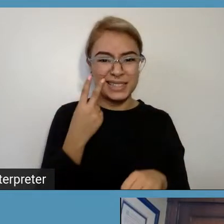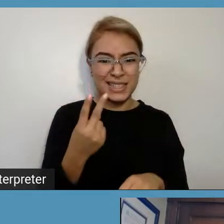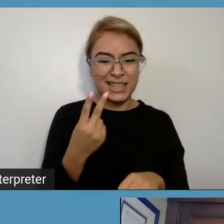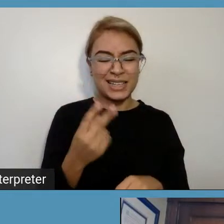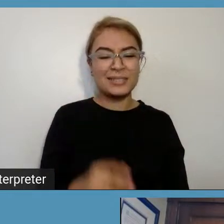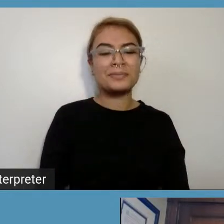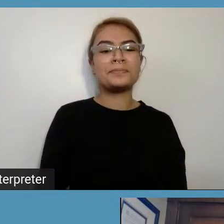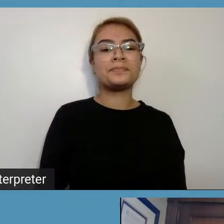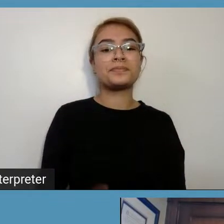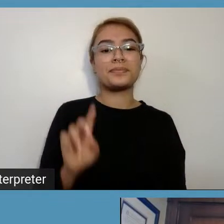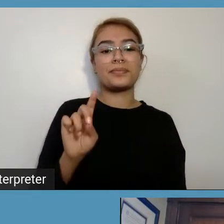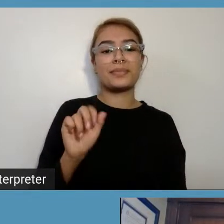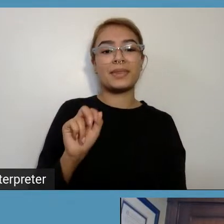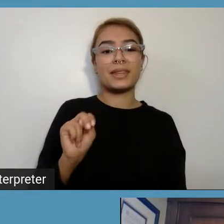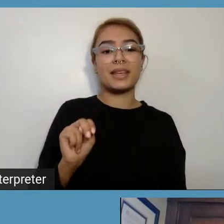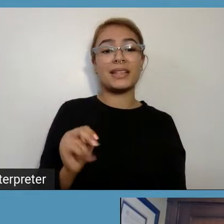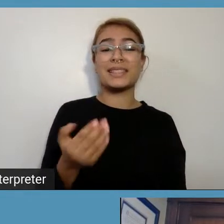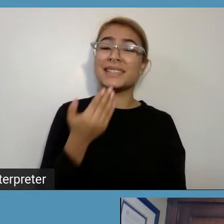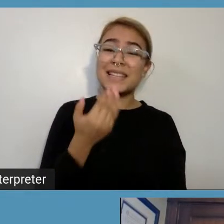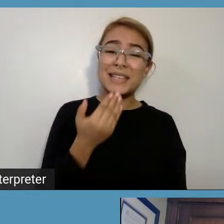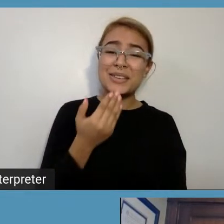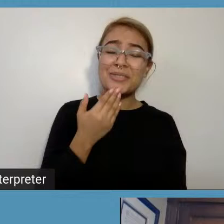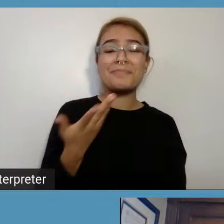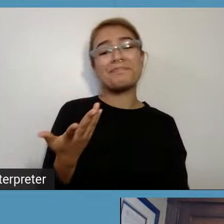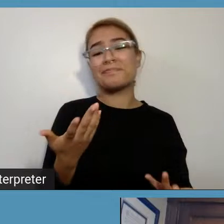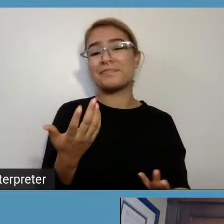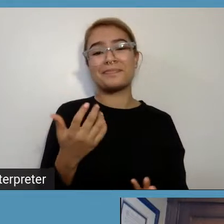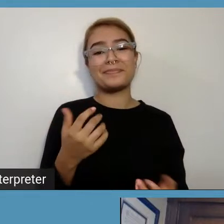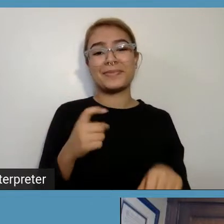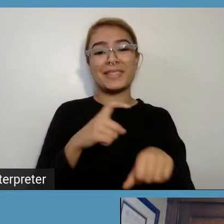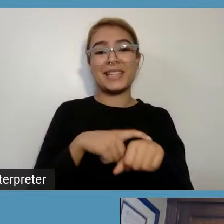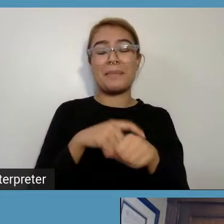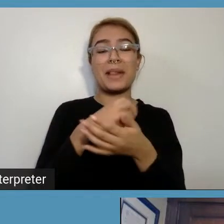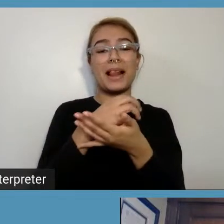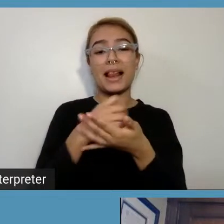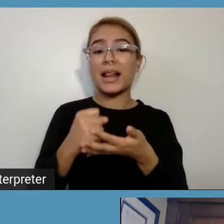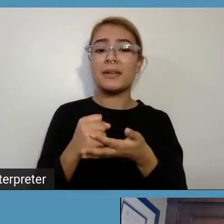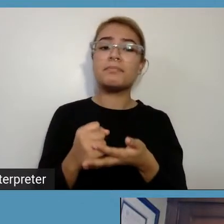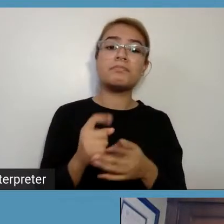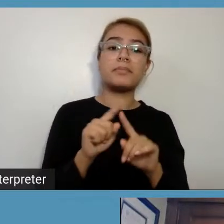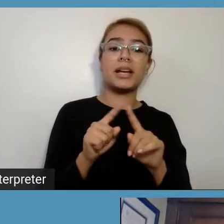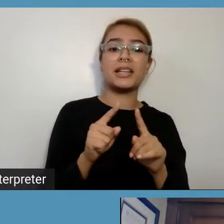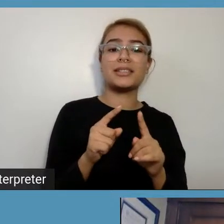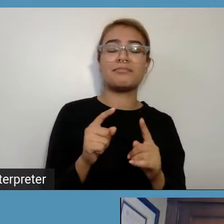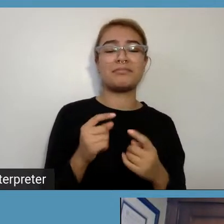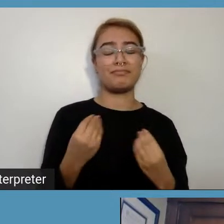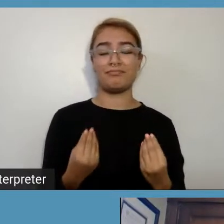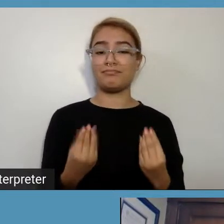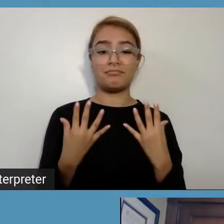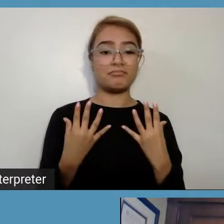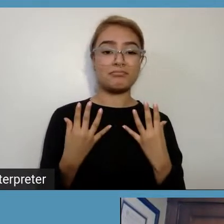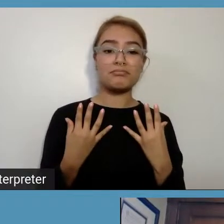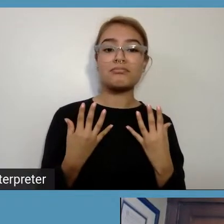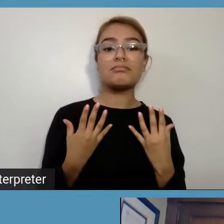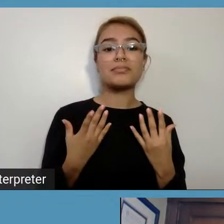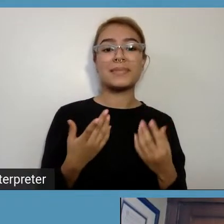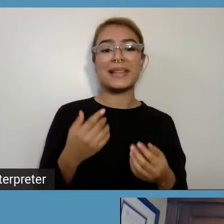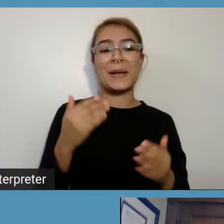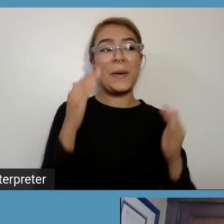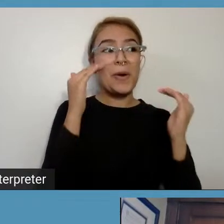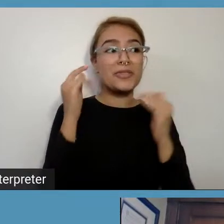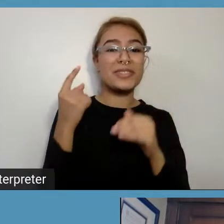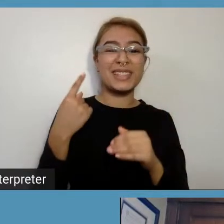Daniela, so much. And unfortunately, we're out of time, but it's really been enlightening and inspiring. I hope everybody agrees.